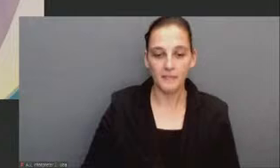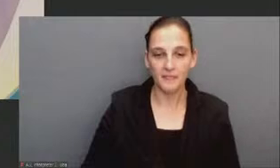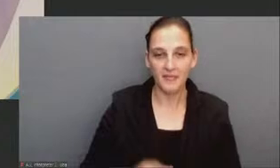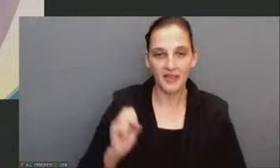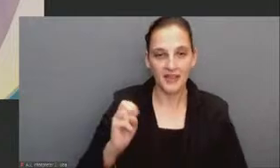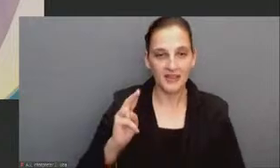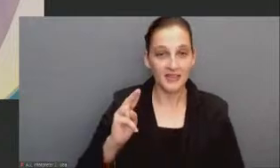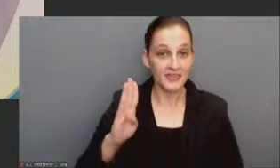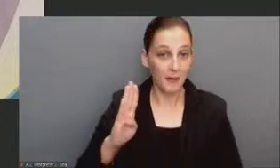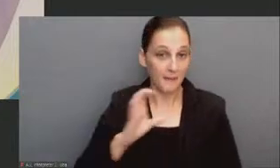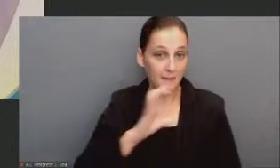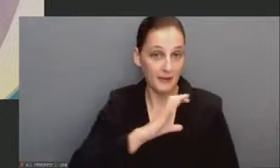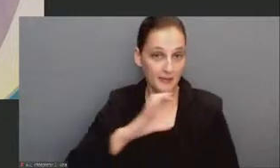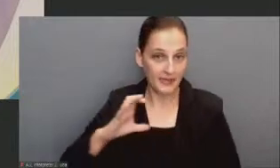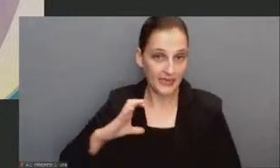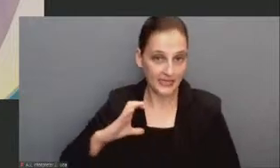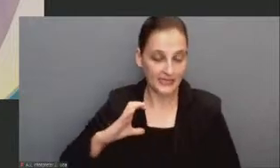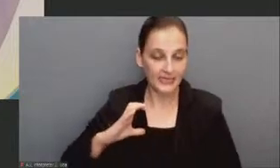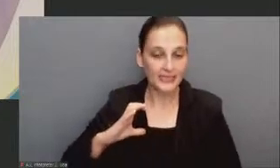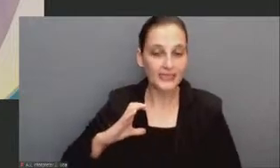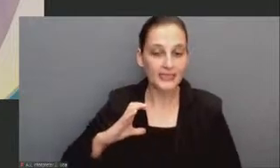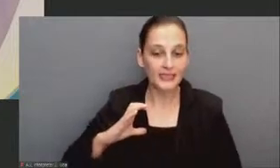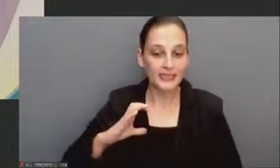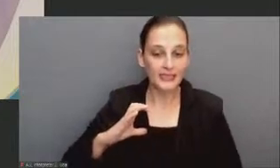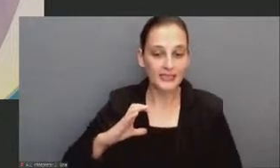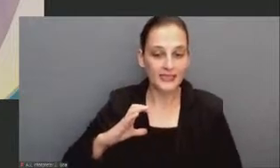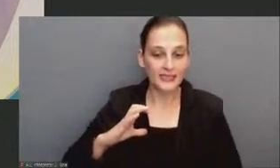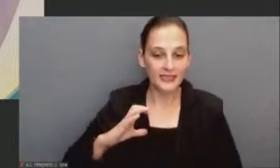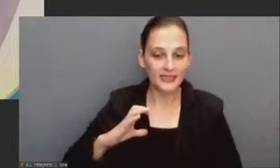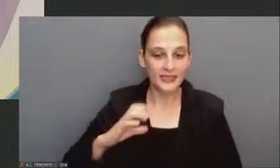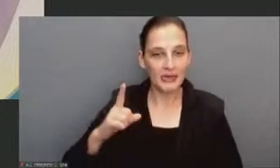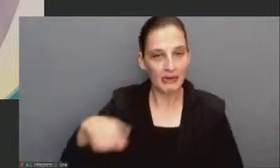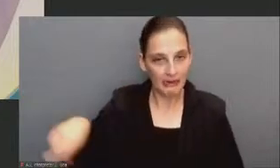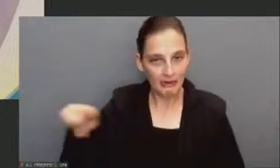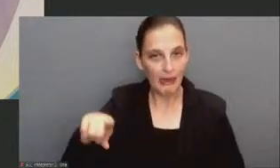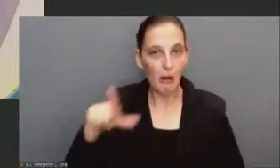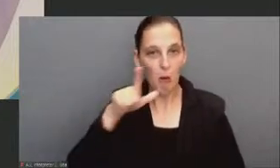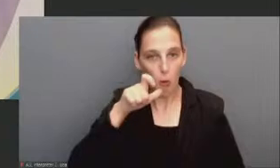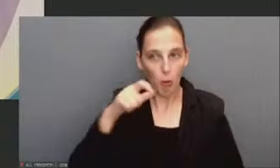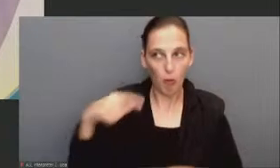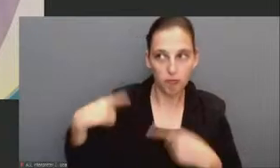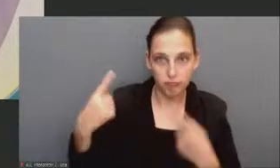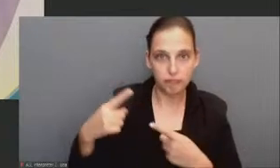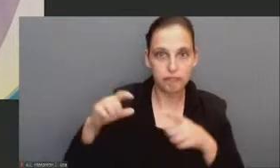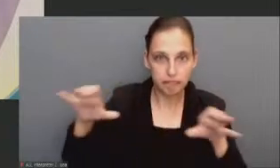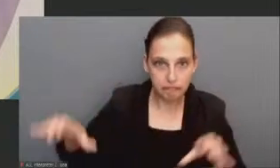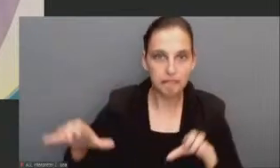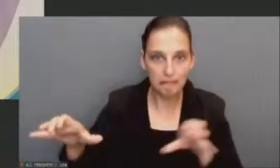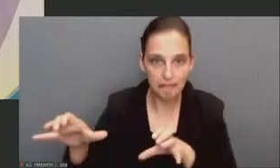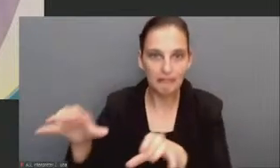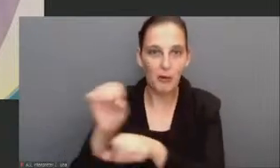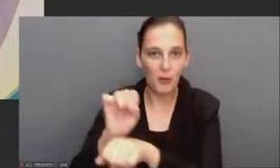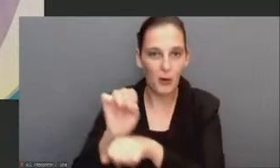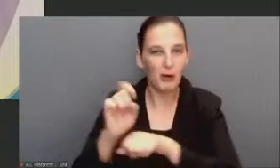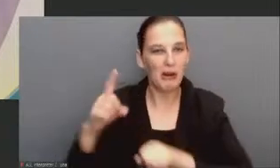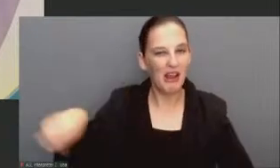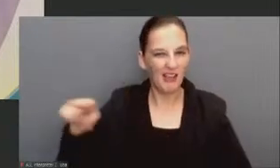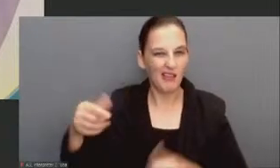subcommittees, because they are the ones that did the work, and they will be in a position to